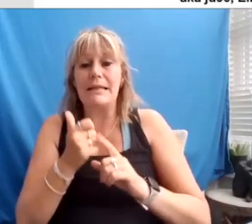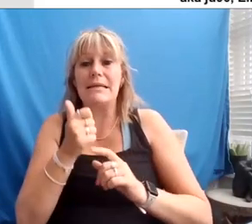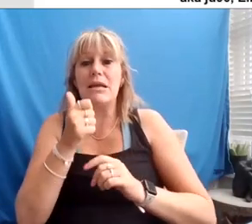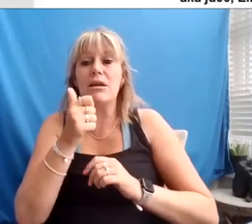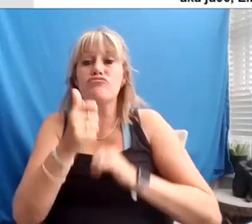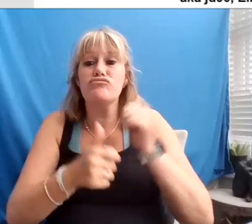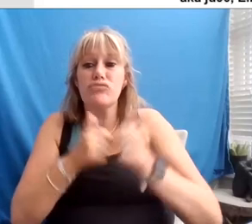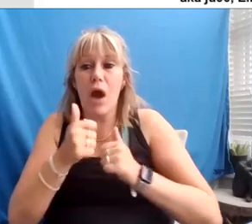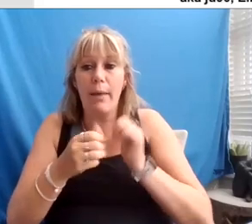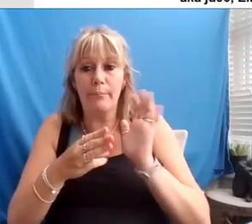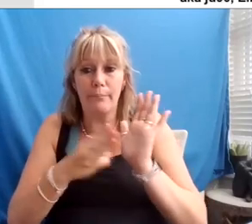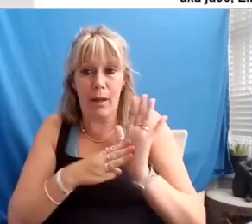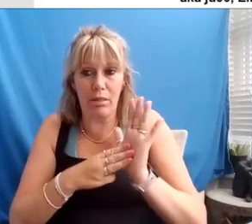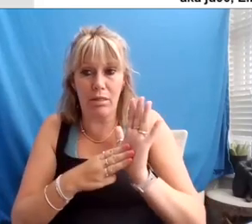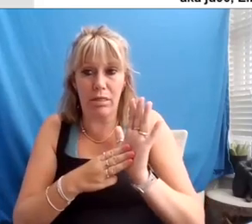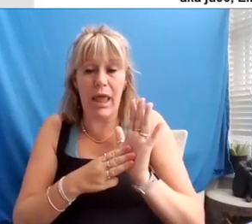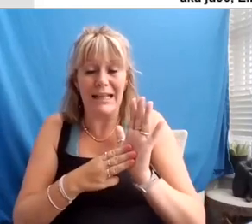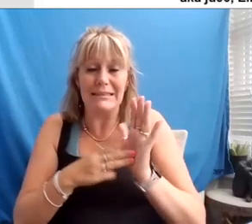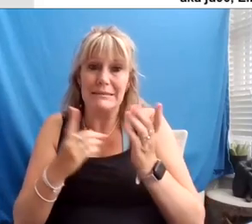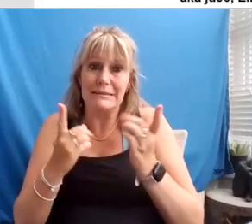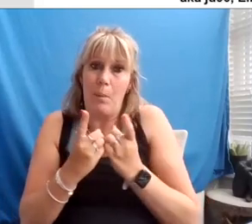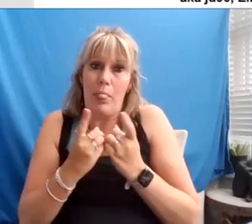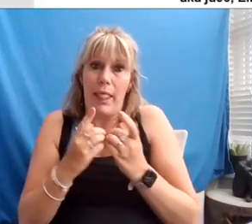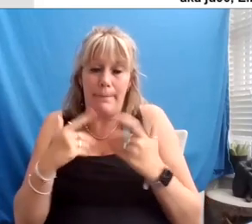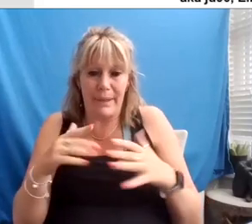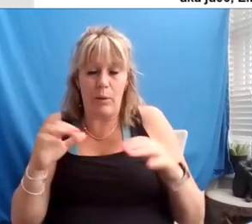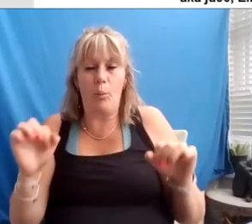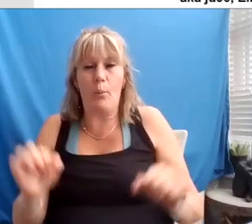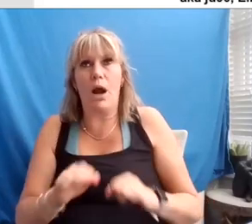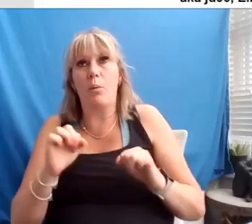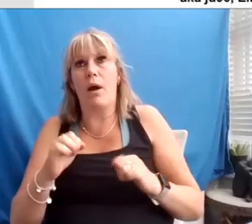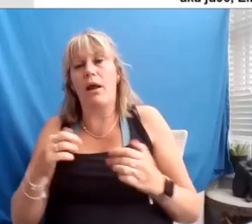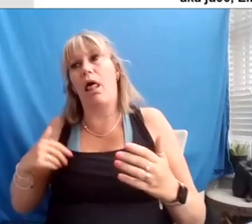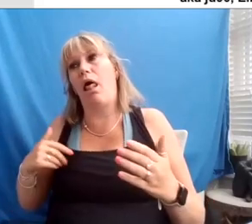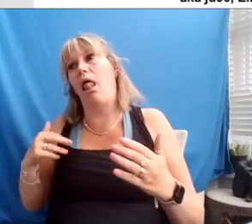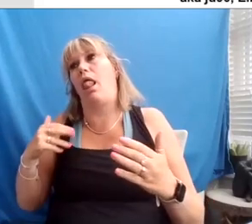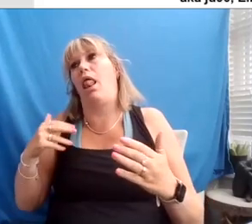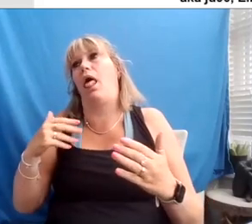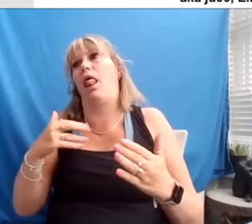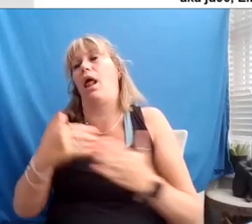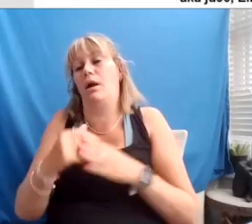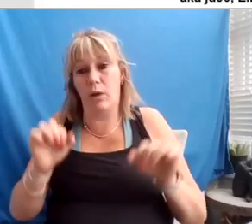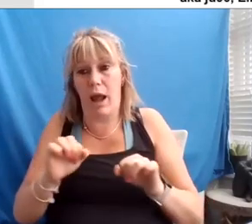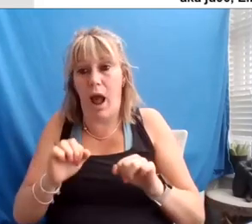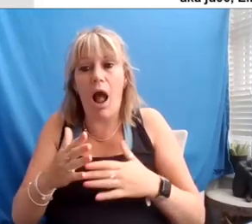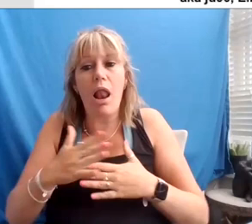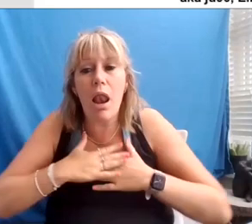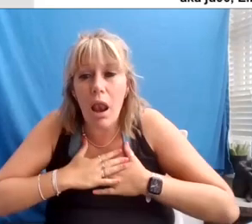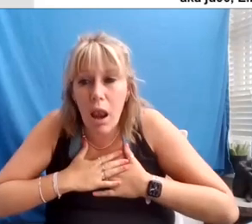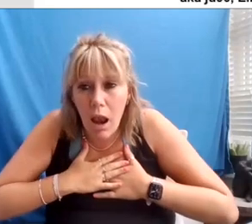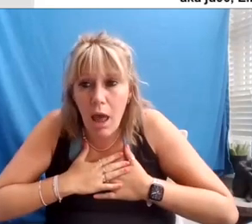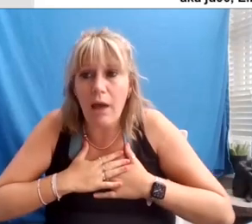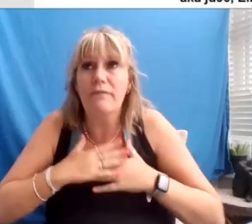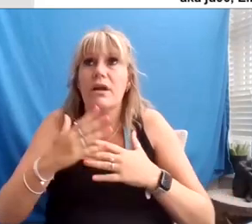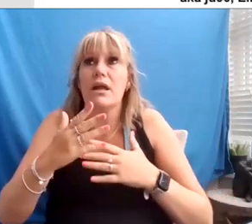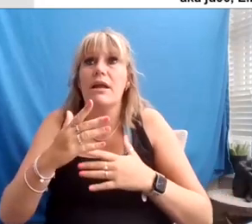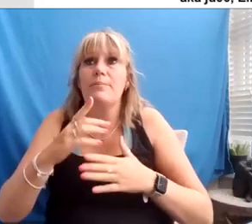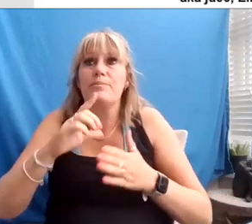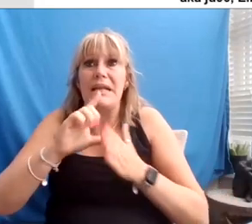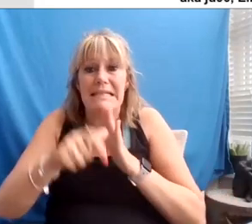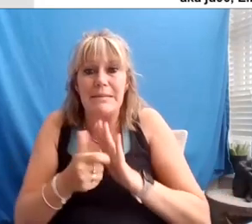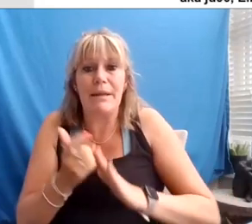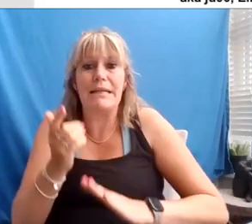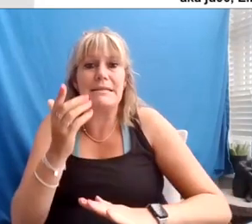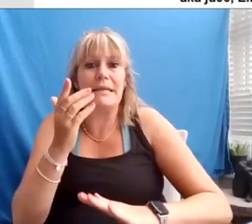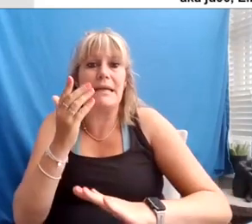we've waited for a very long time. I love Disability History Month, don't get me wrong, but it is a sort of coldest,